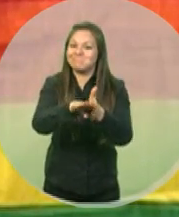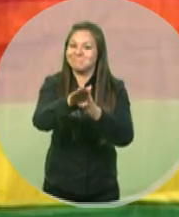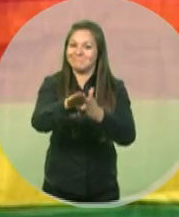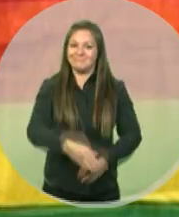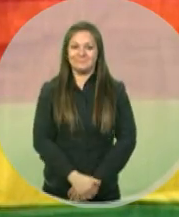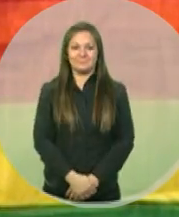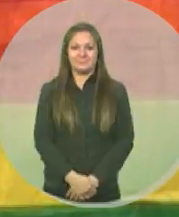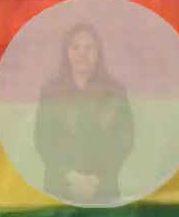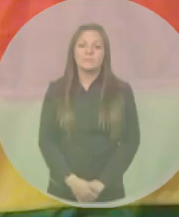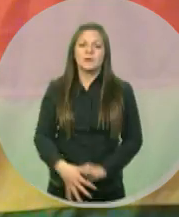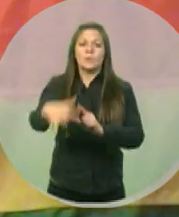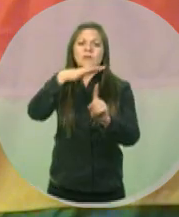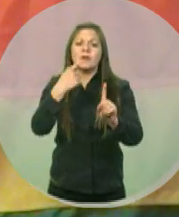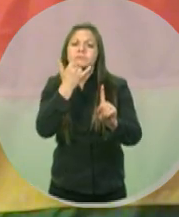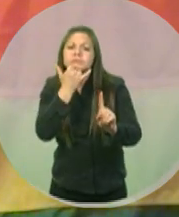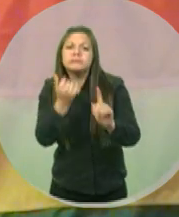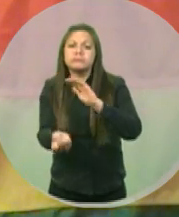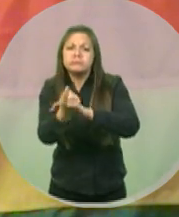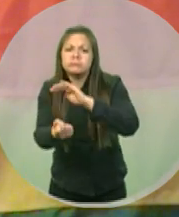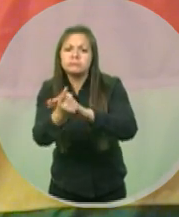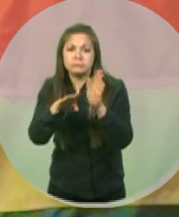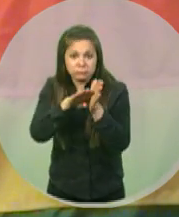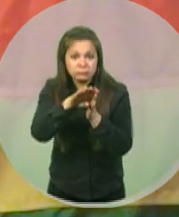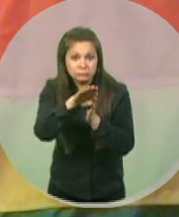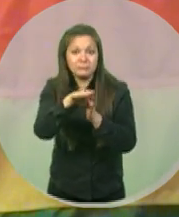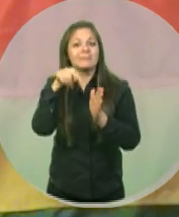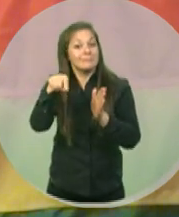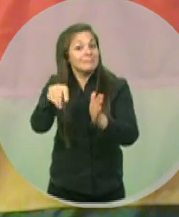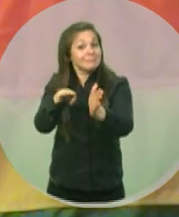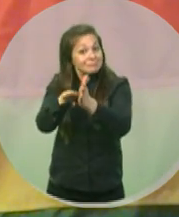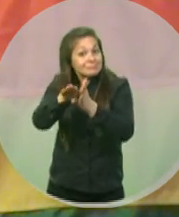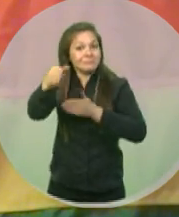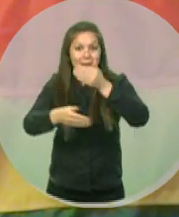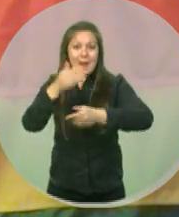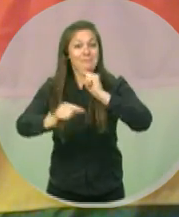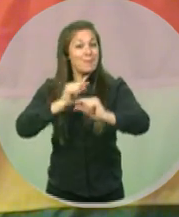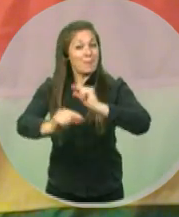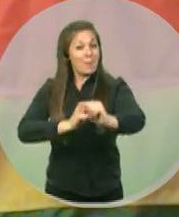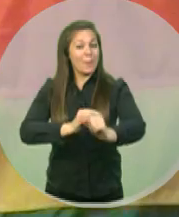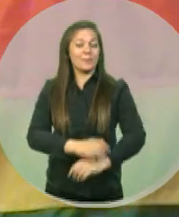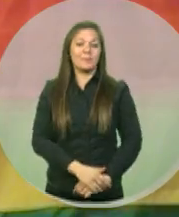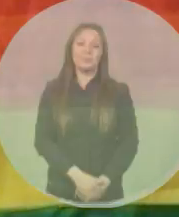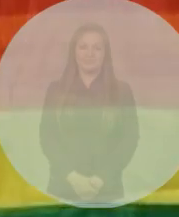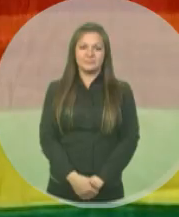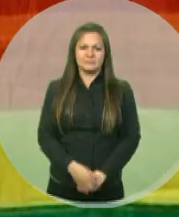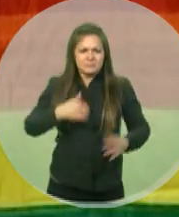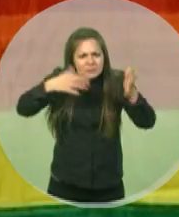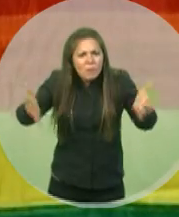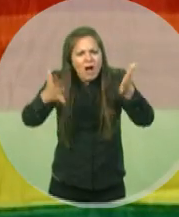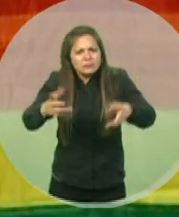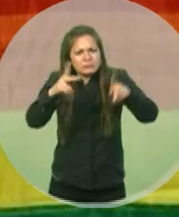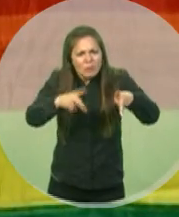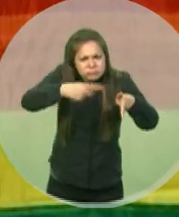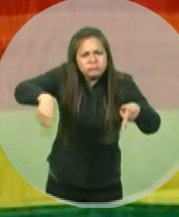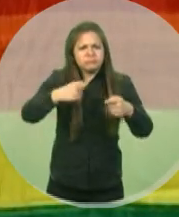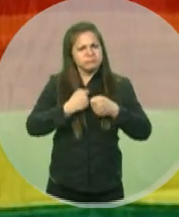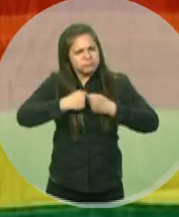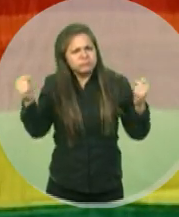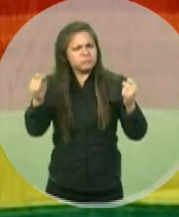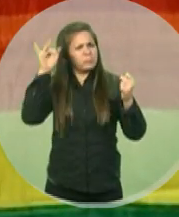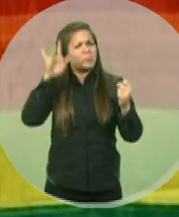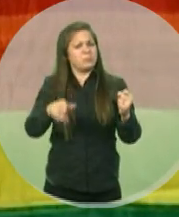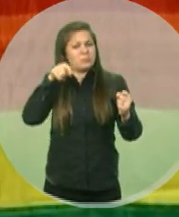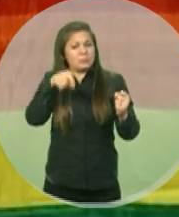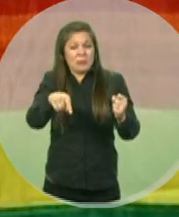does get better. It gets better, but it gets better one step at a time. J'encourage le monde de sortir